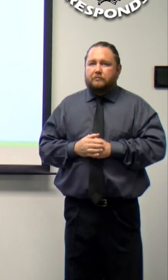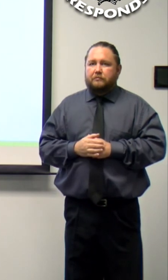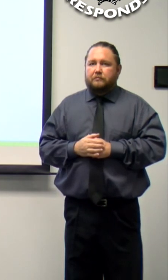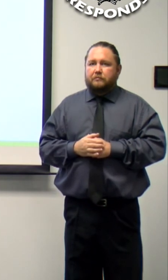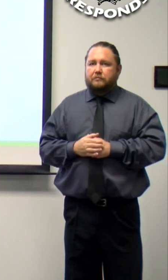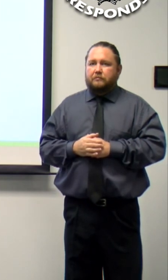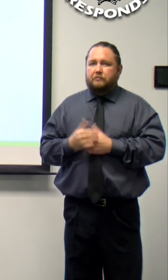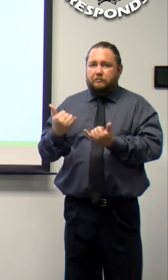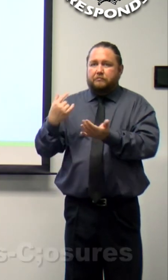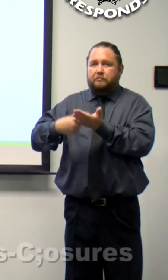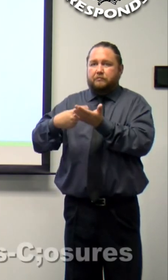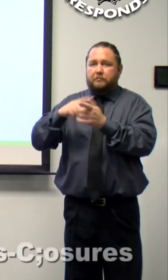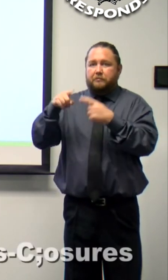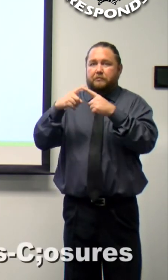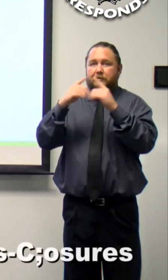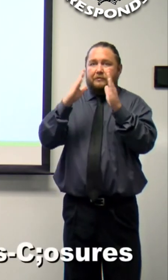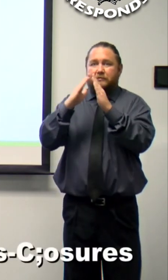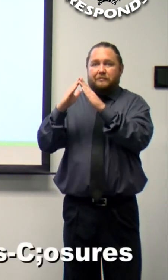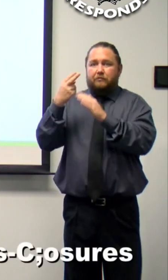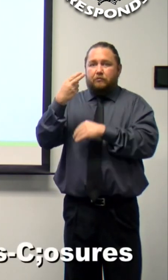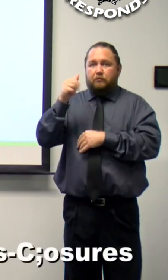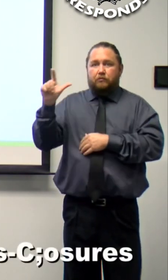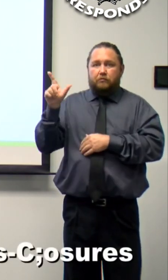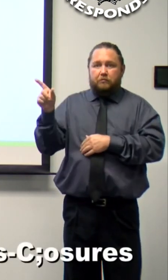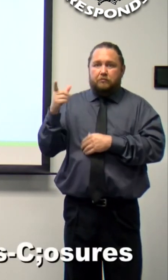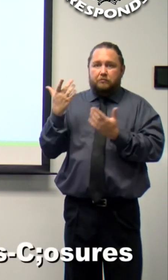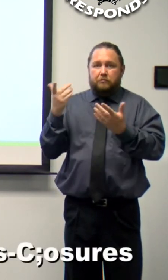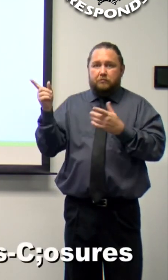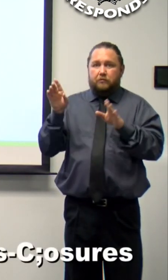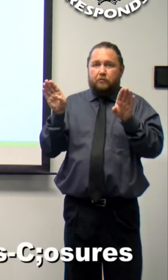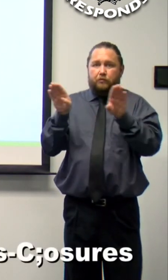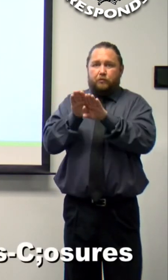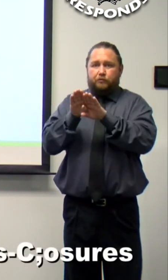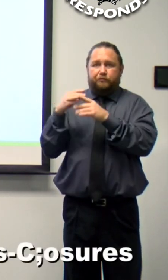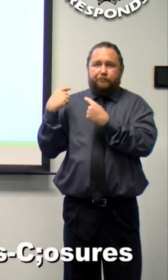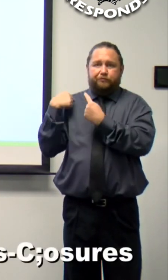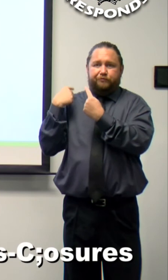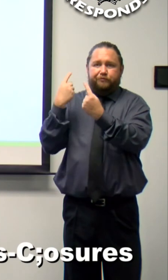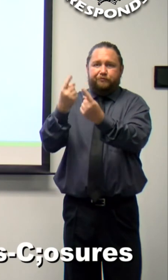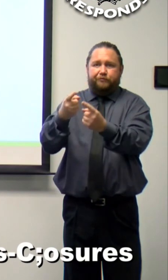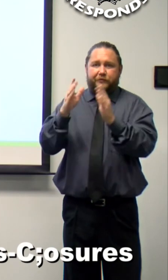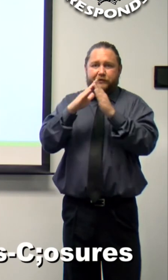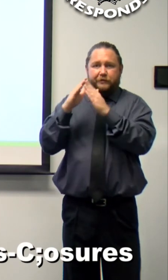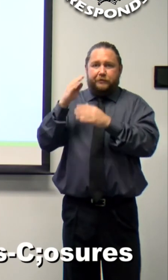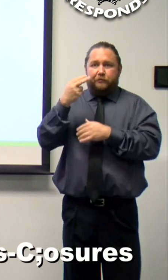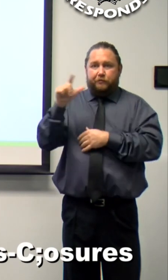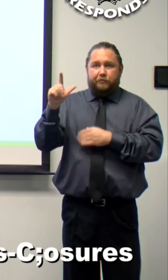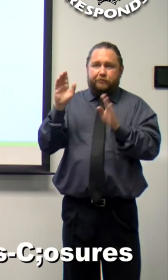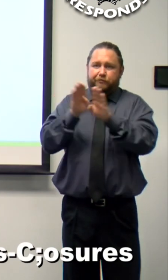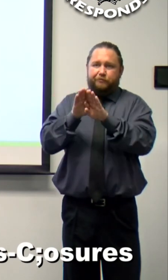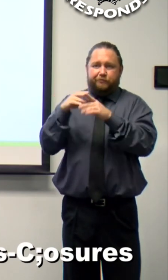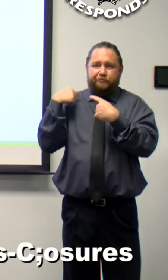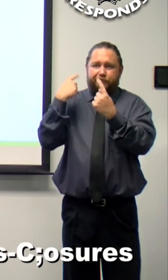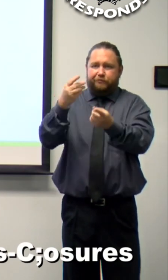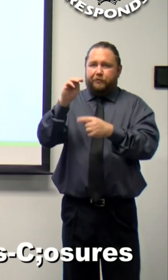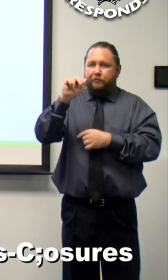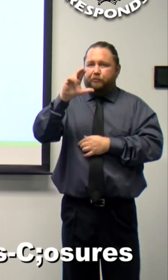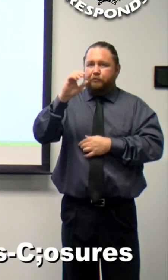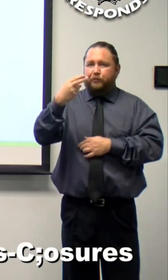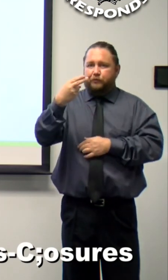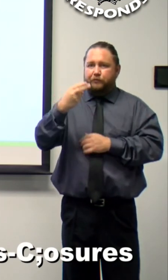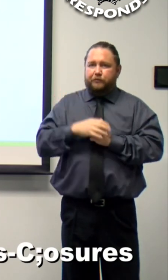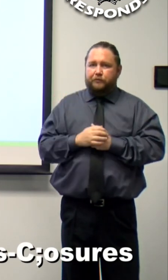to the public since the middle of March. And the point here is to continue to prevent the spread of